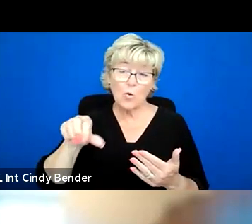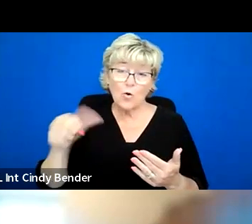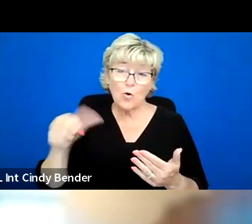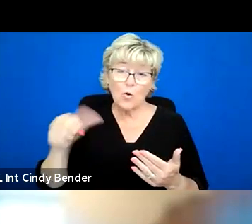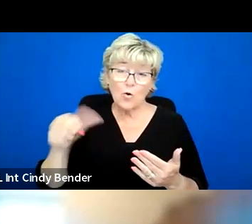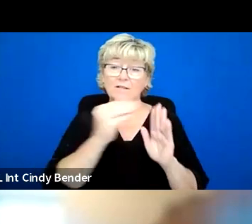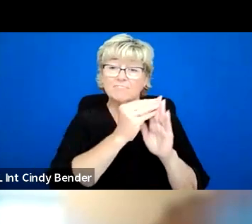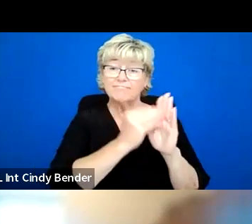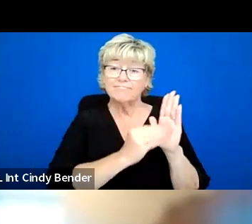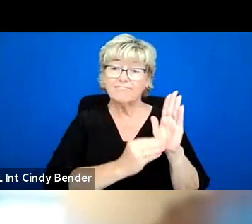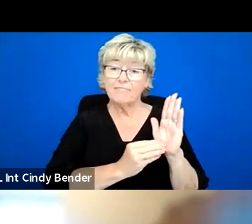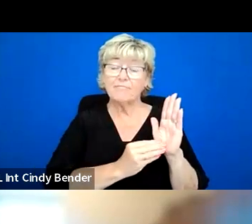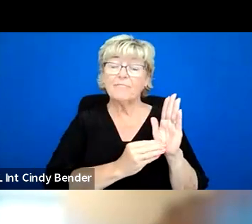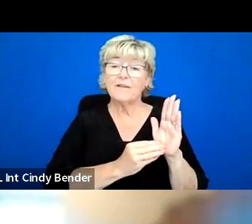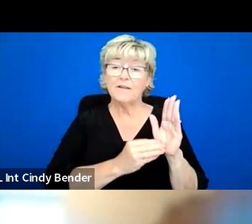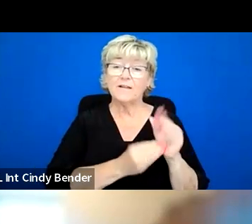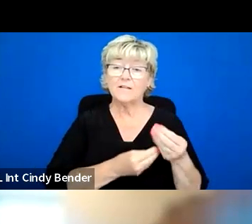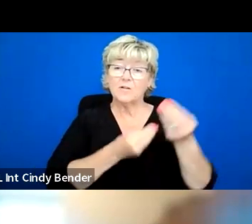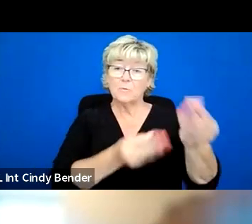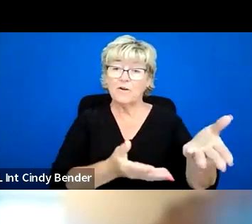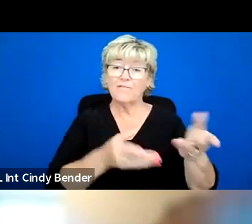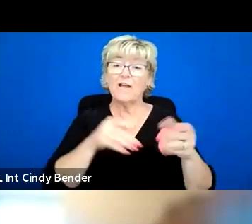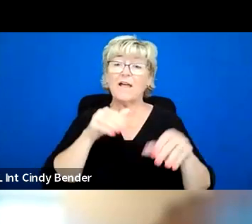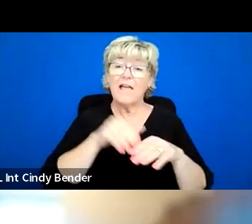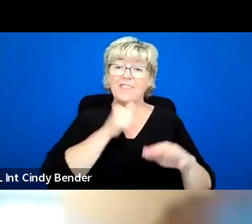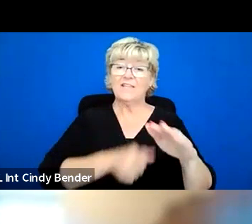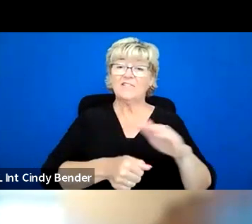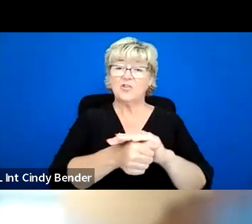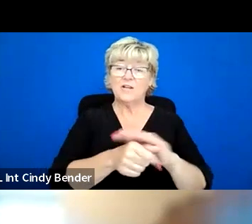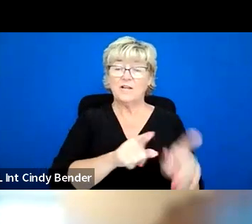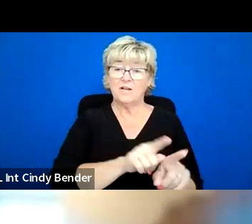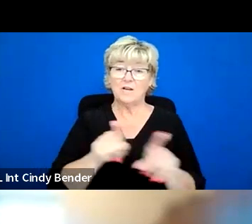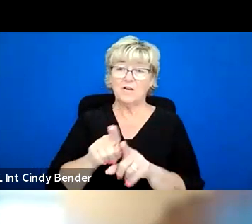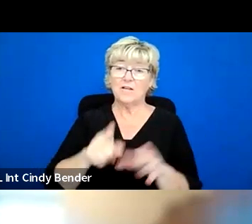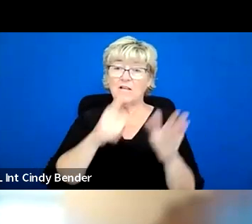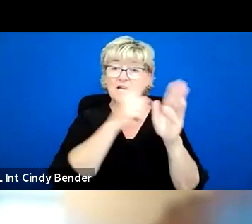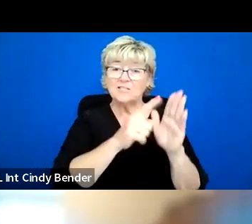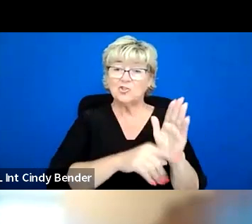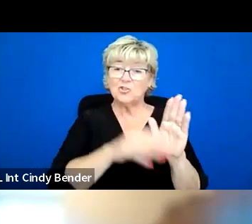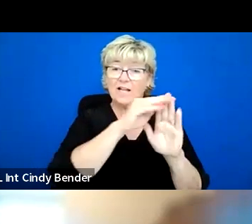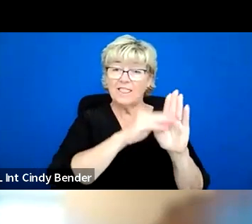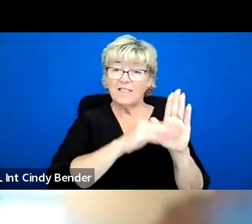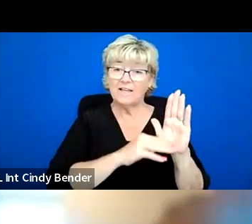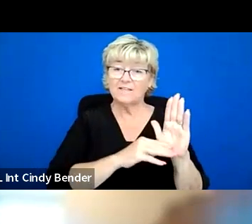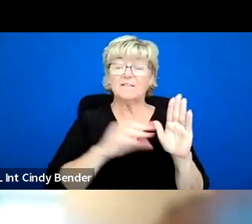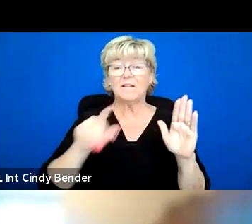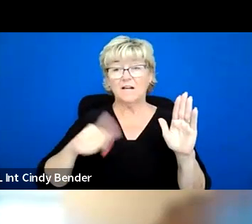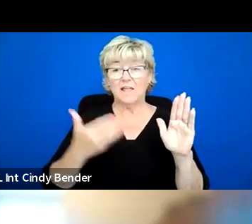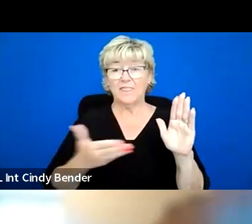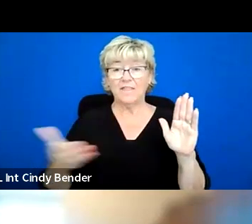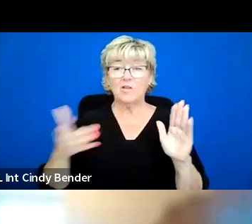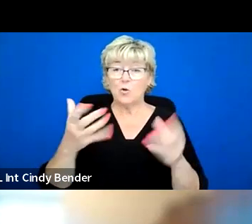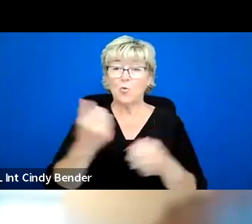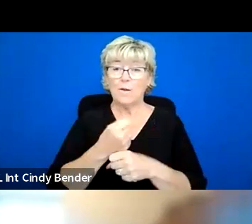that in there and be able to provide that at a shelter, as well as checklists and other things that you want to